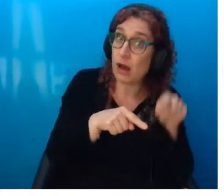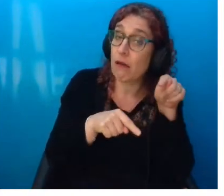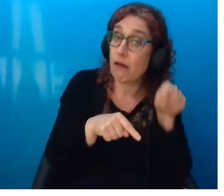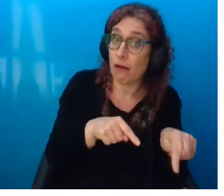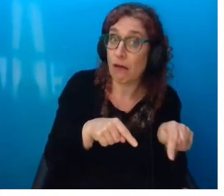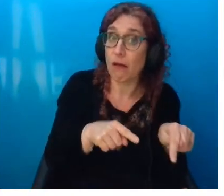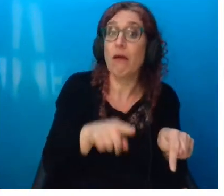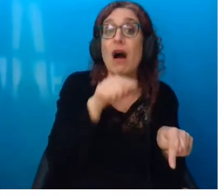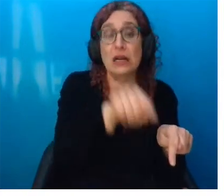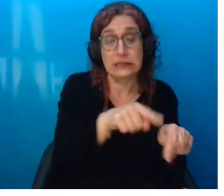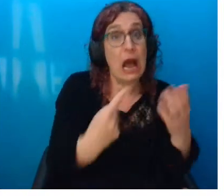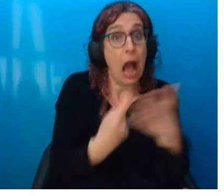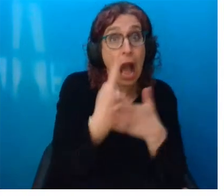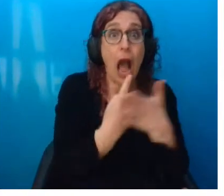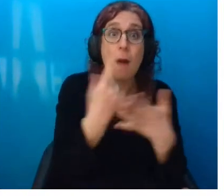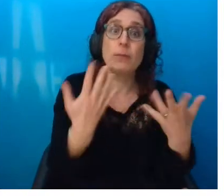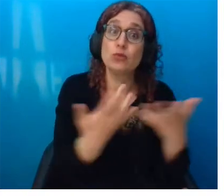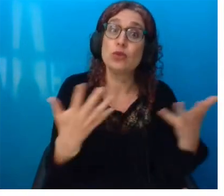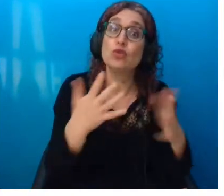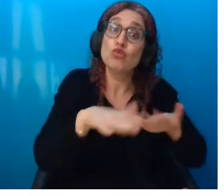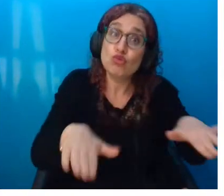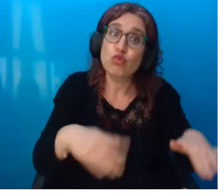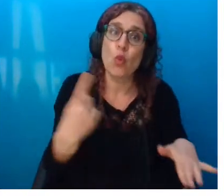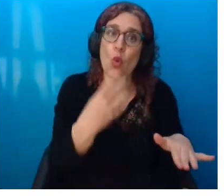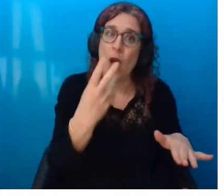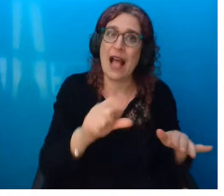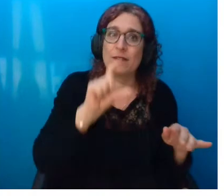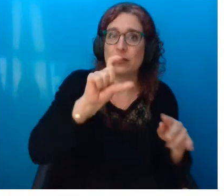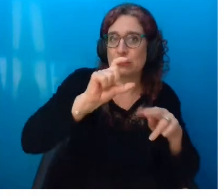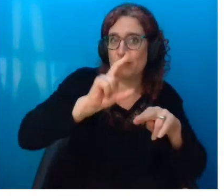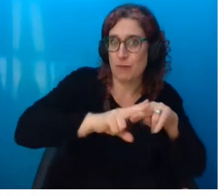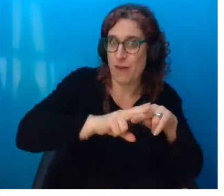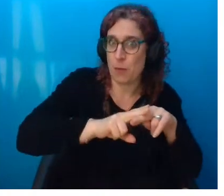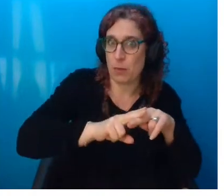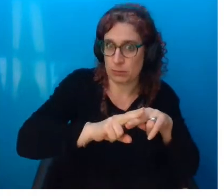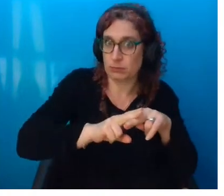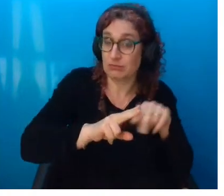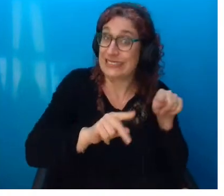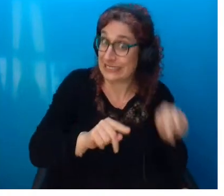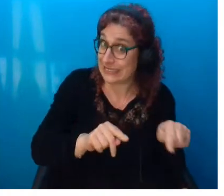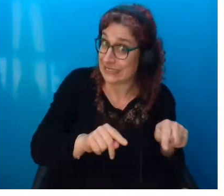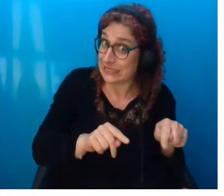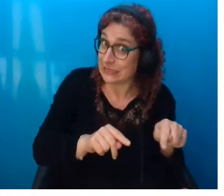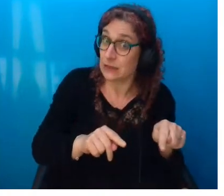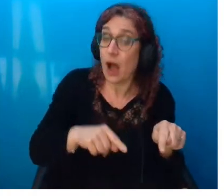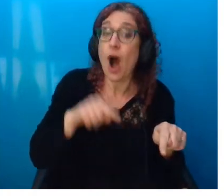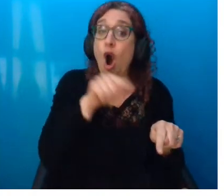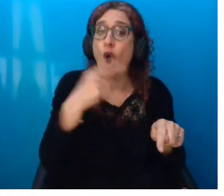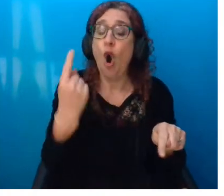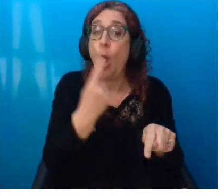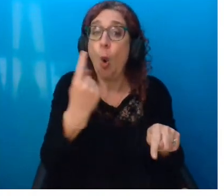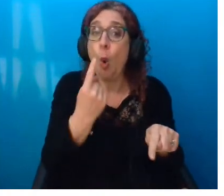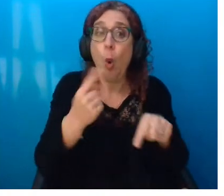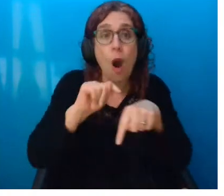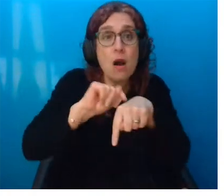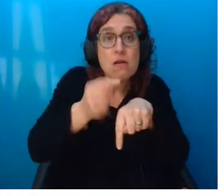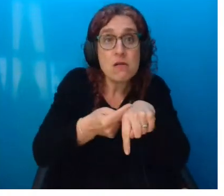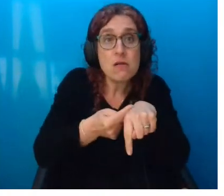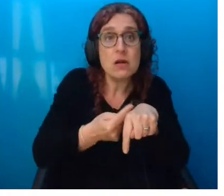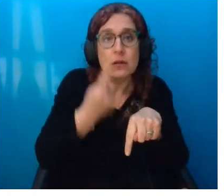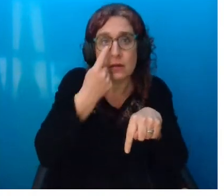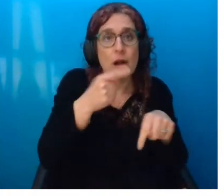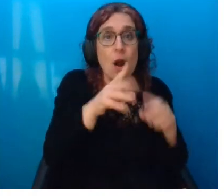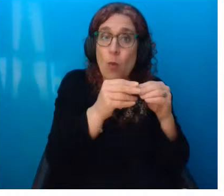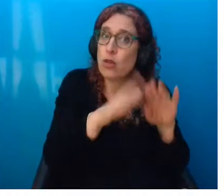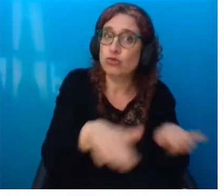pathognomic in children with cystic fibrosis. So the chronic rhinosinusitis polyps don't appear in children; they appear